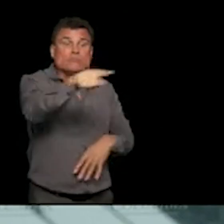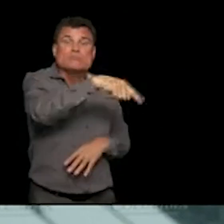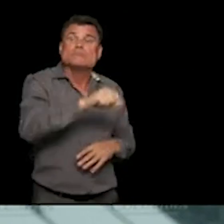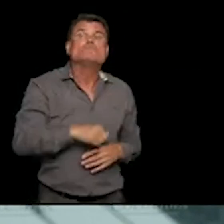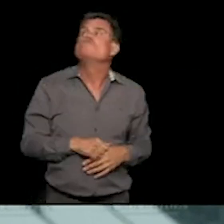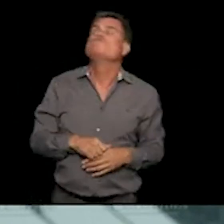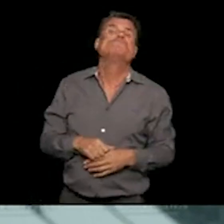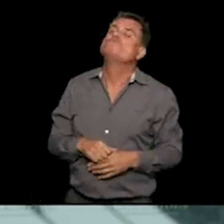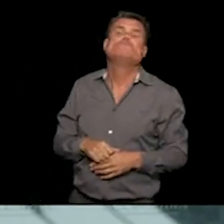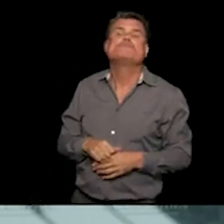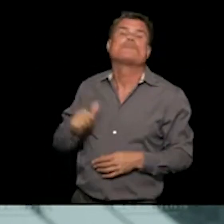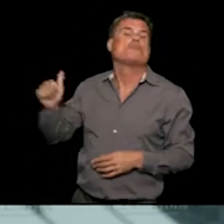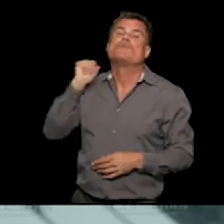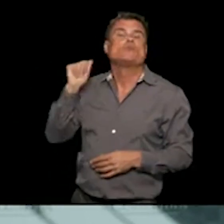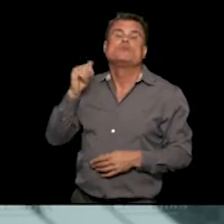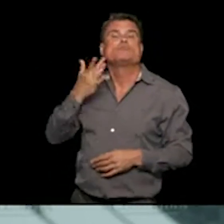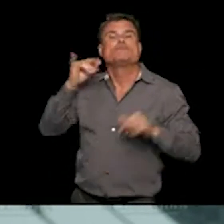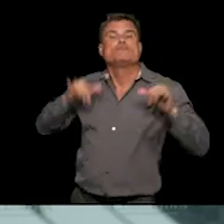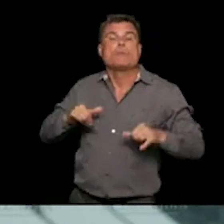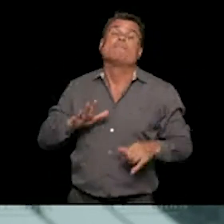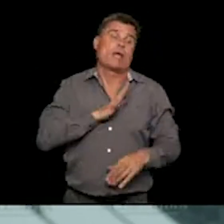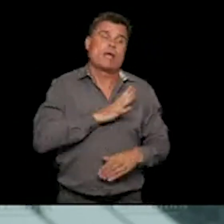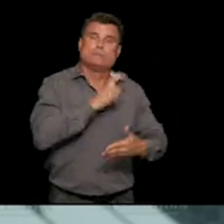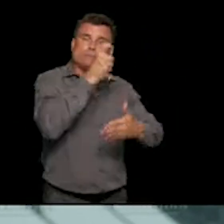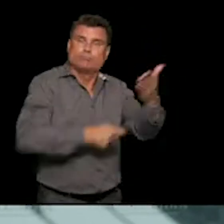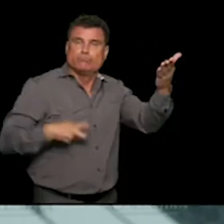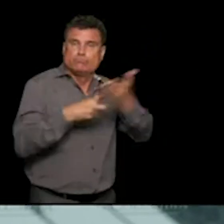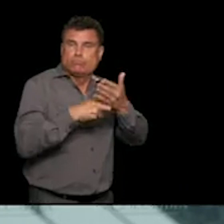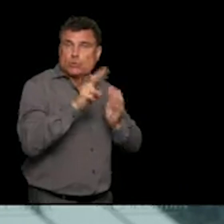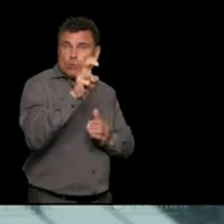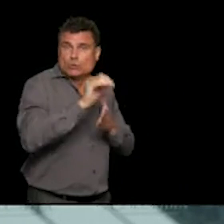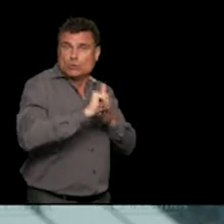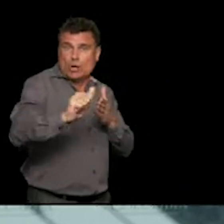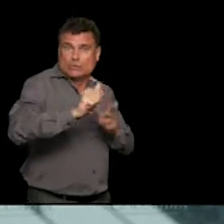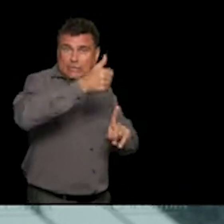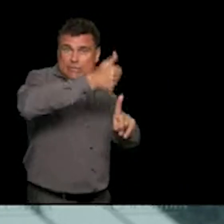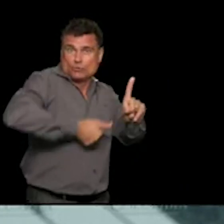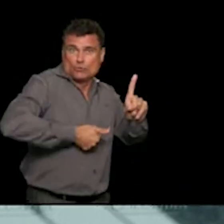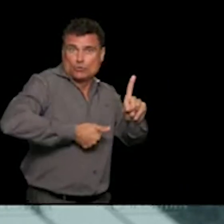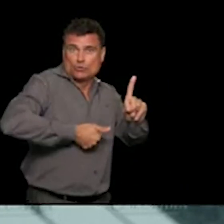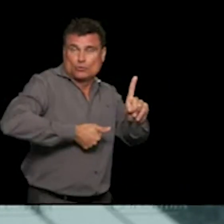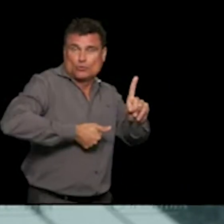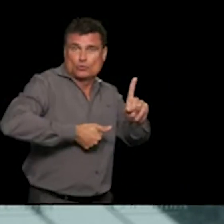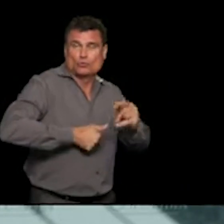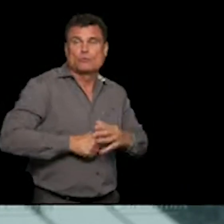if you're outside and you're not following the proper orders, there's a